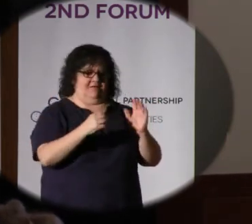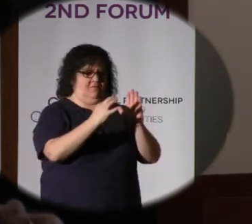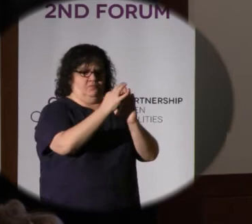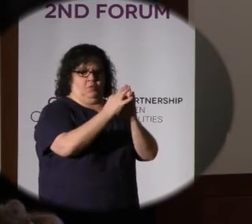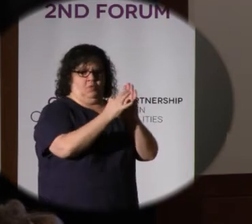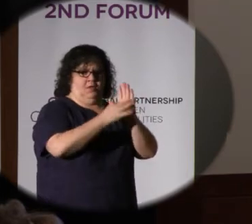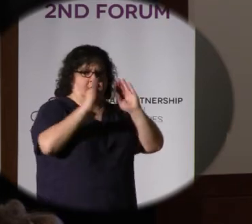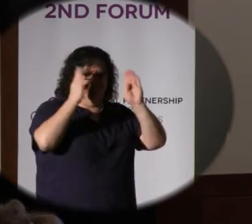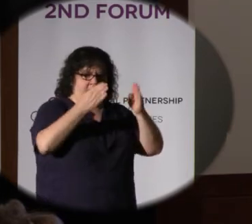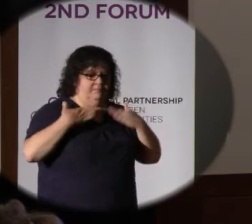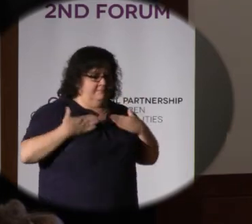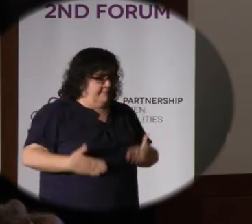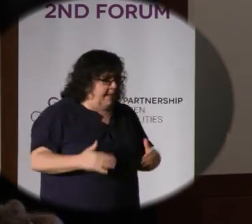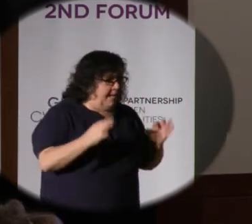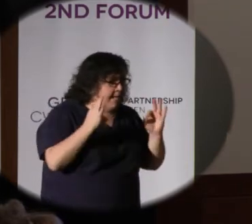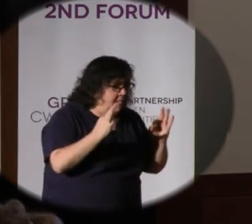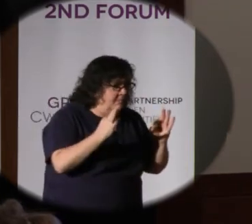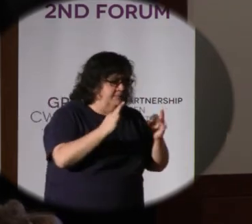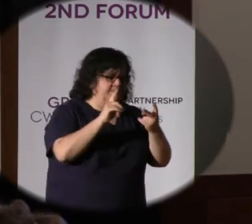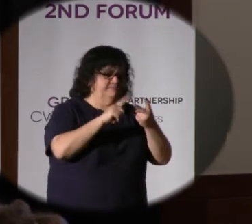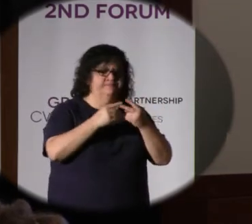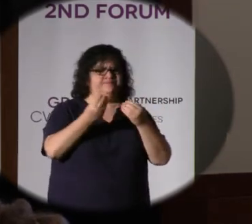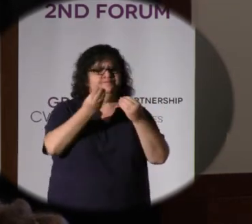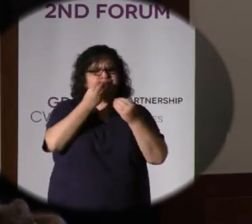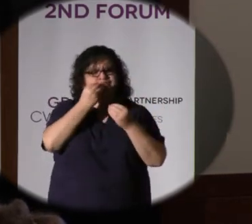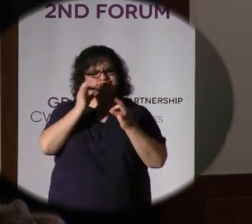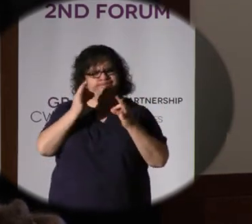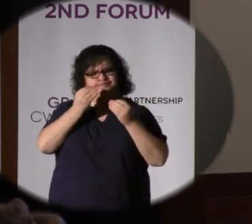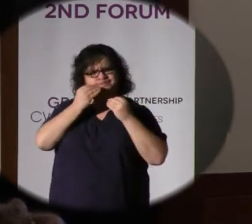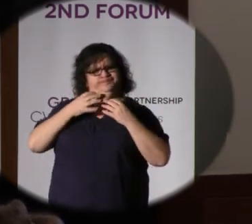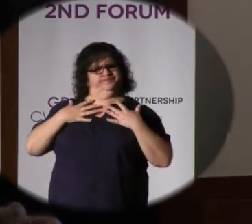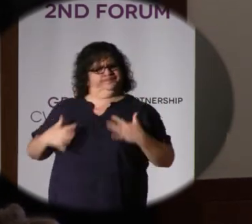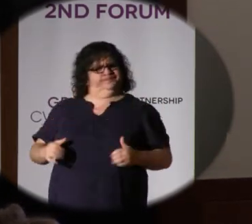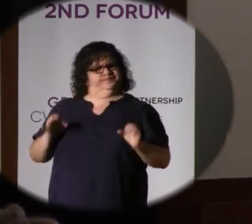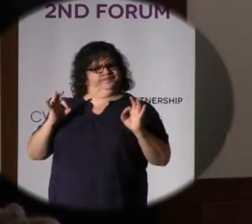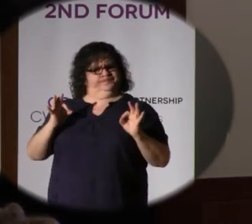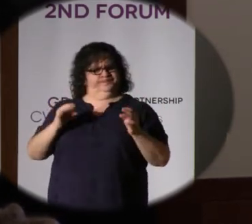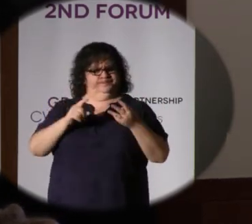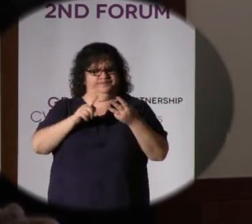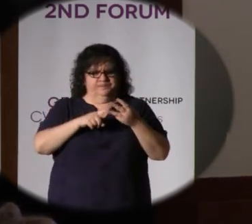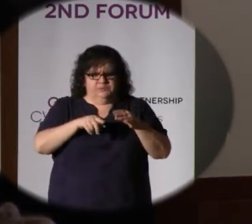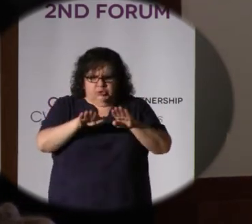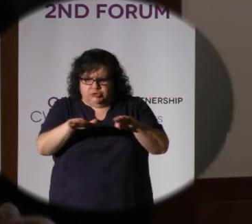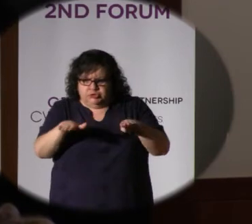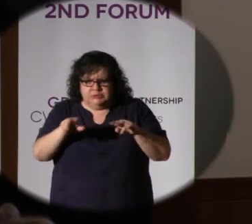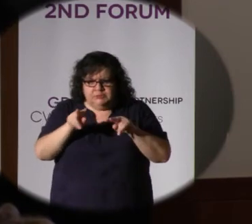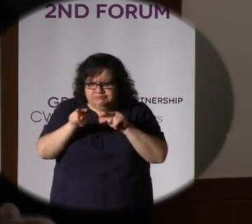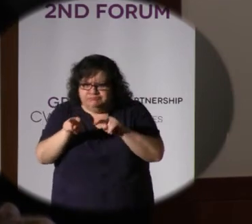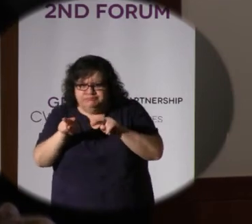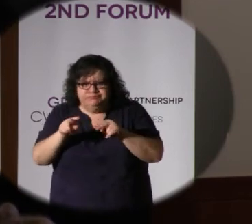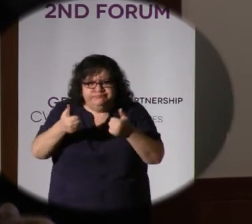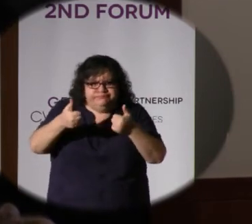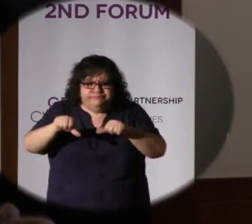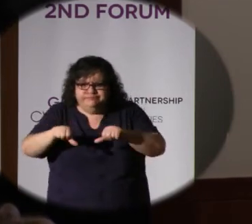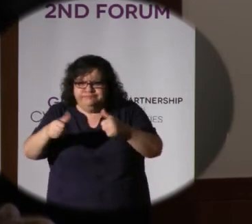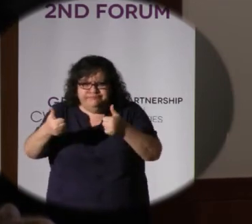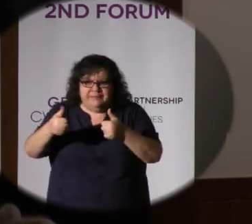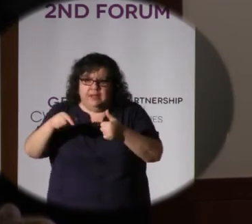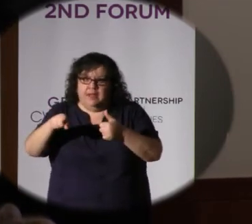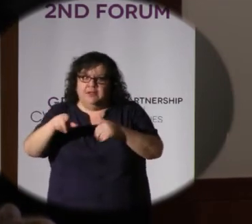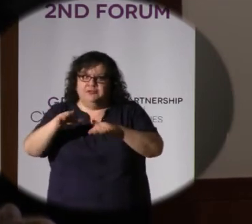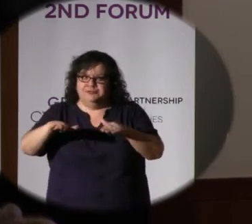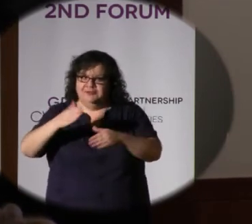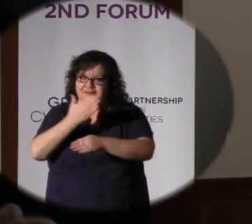development, education, child protection, and others that are inclusive and that benefit all